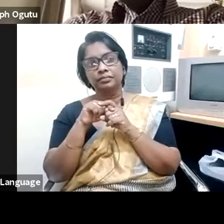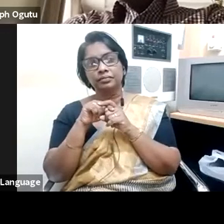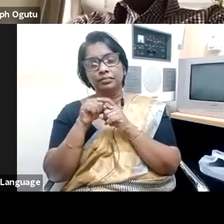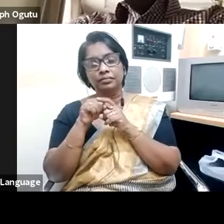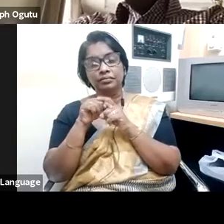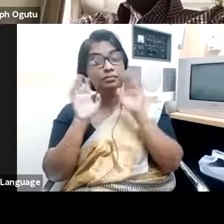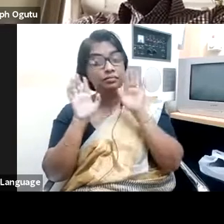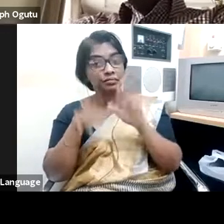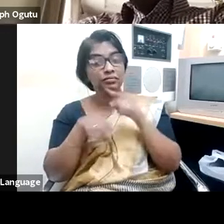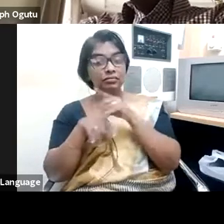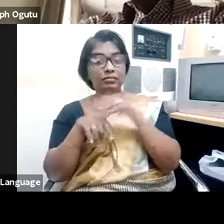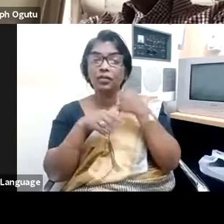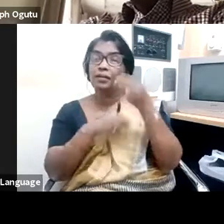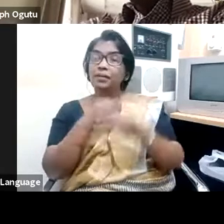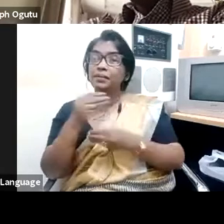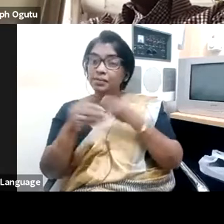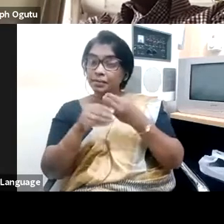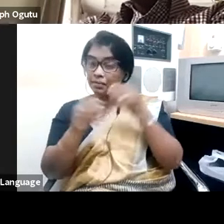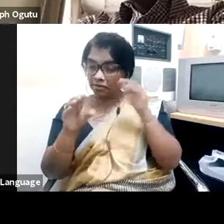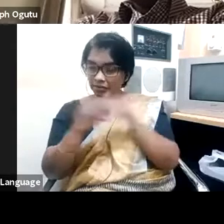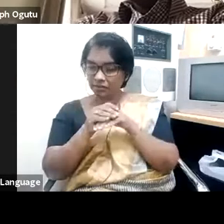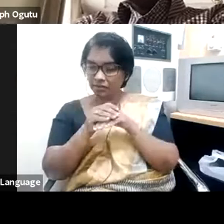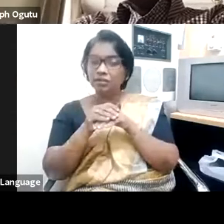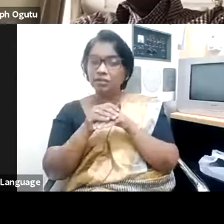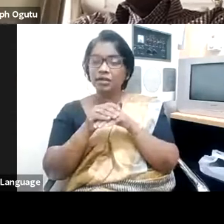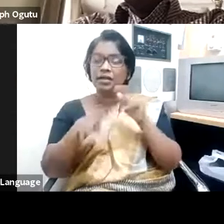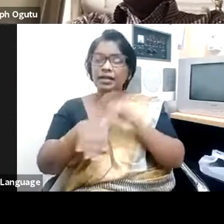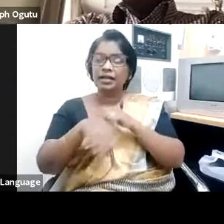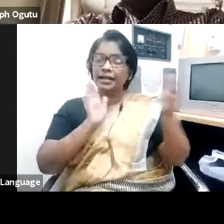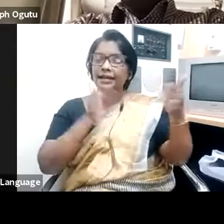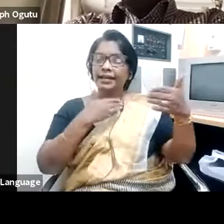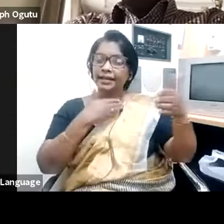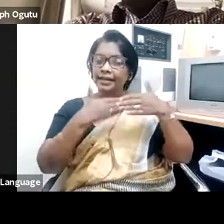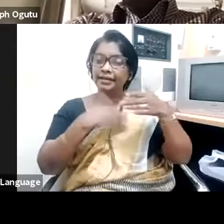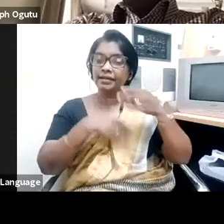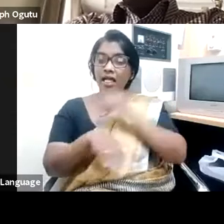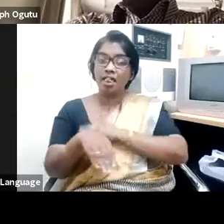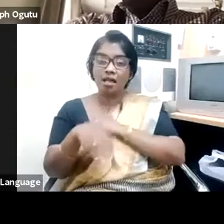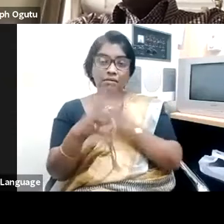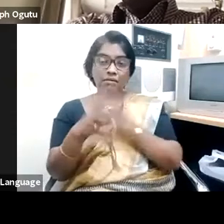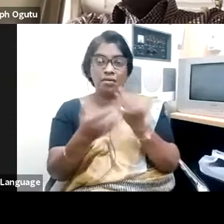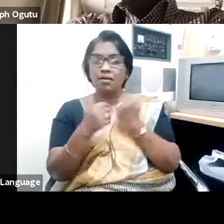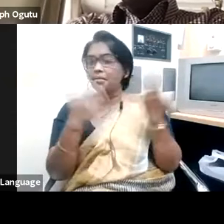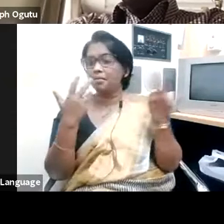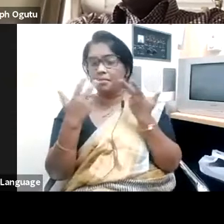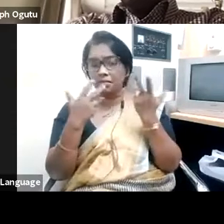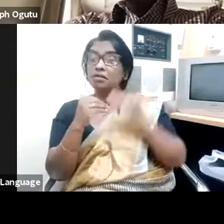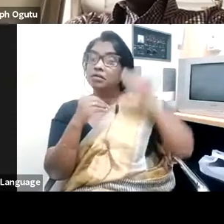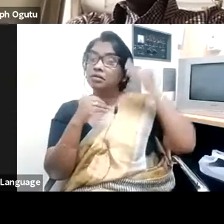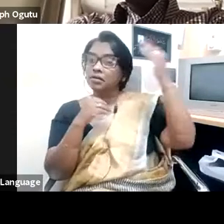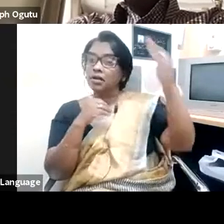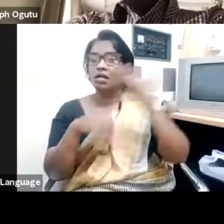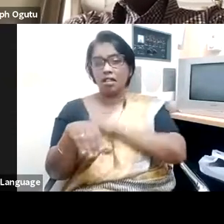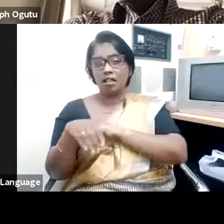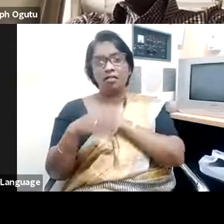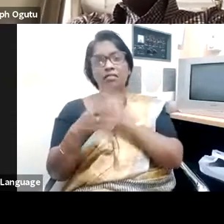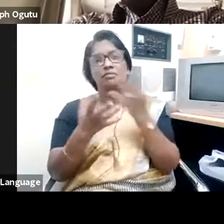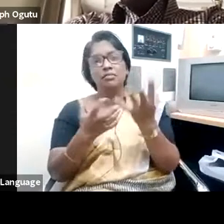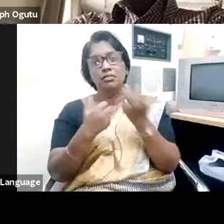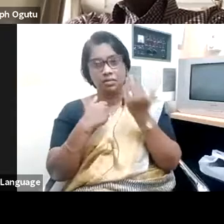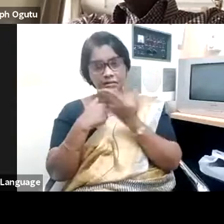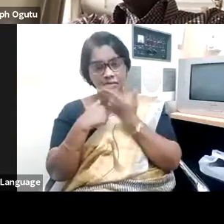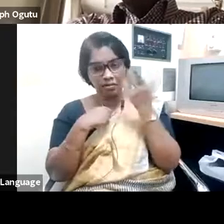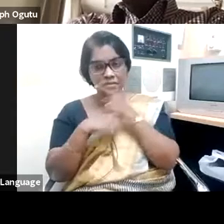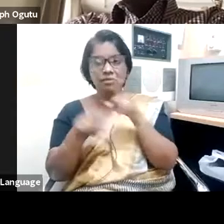or long-term, that are upgrades or really significant breakthrough ideas. I think we have to be flexible with future ideas, take some